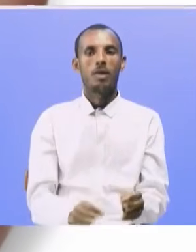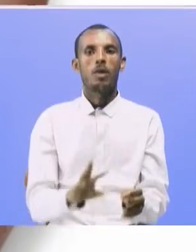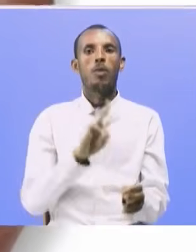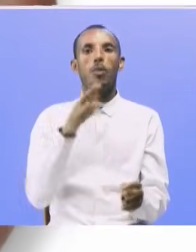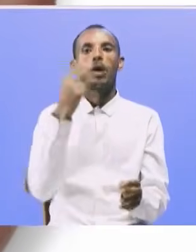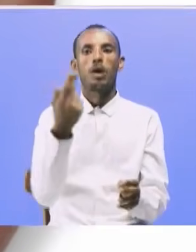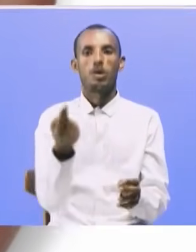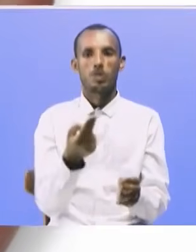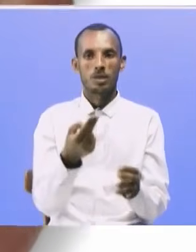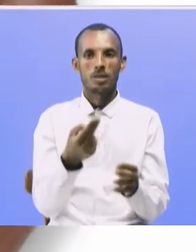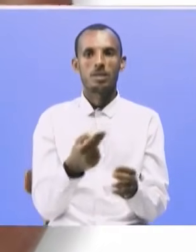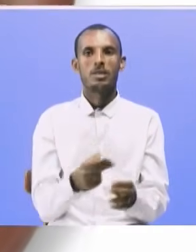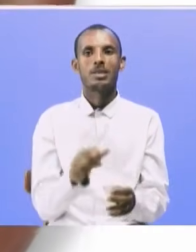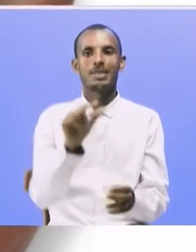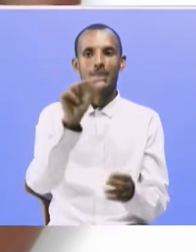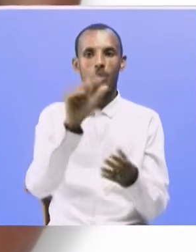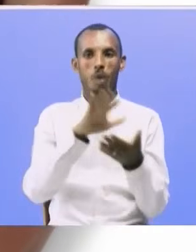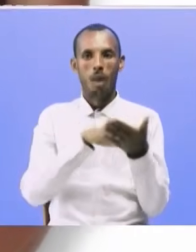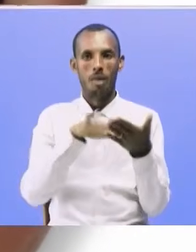use